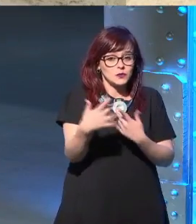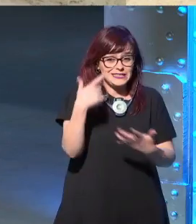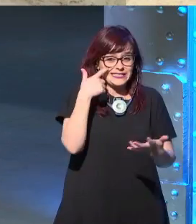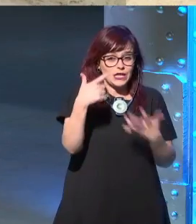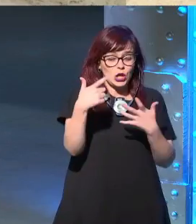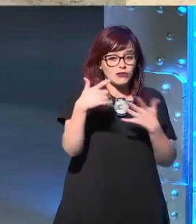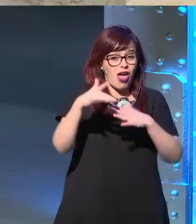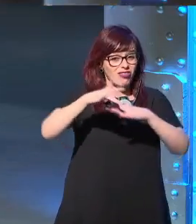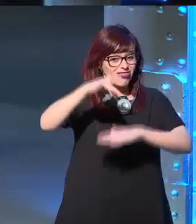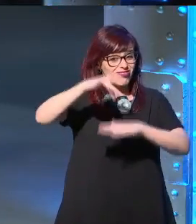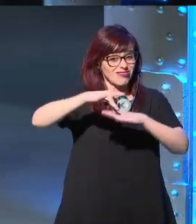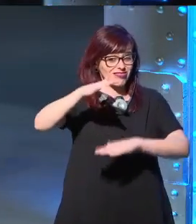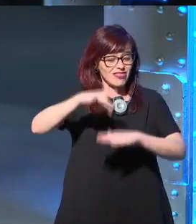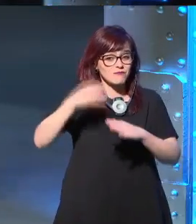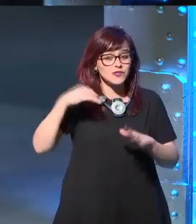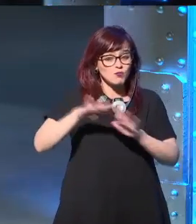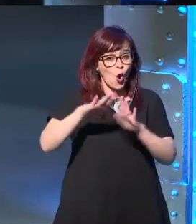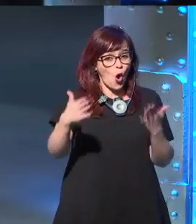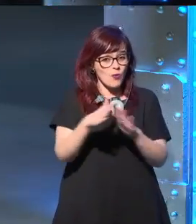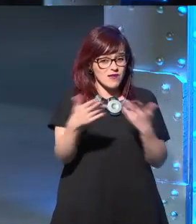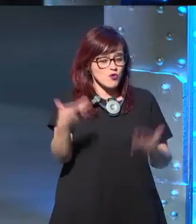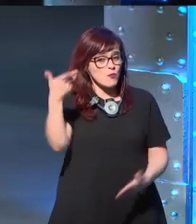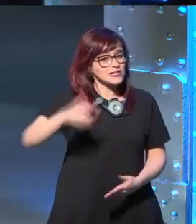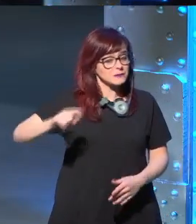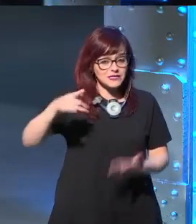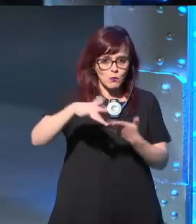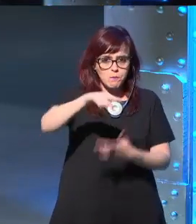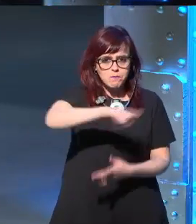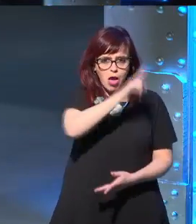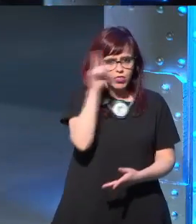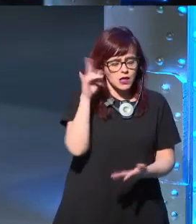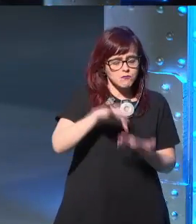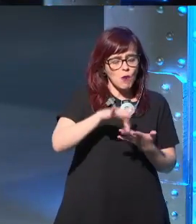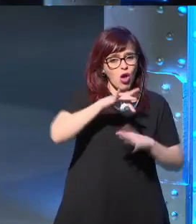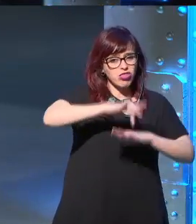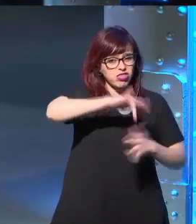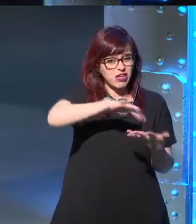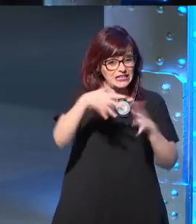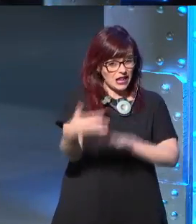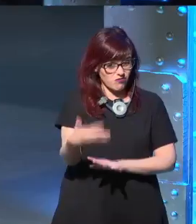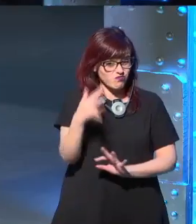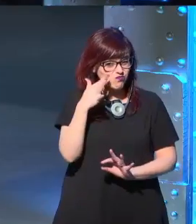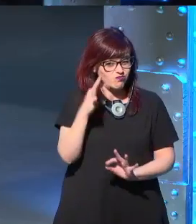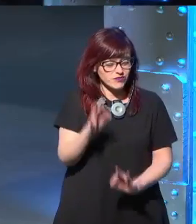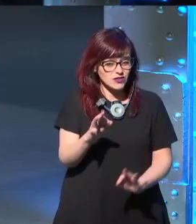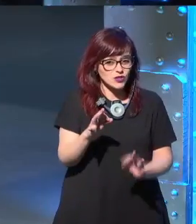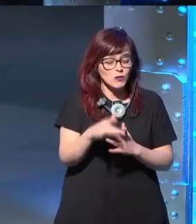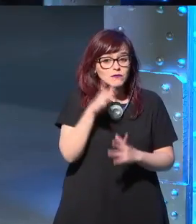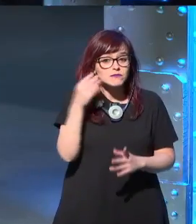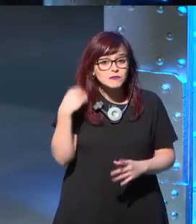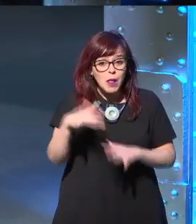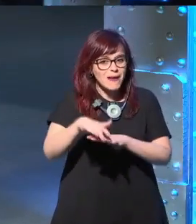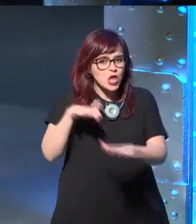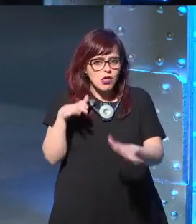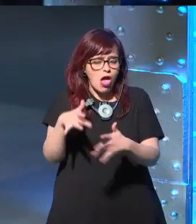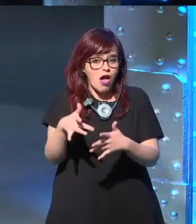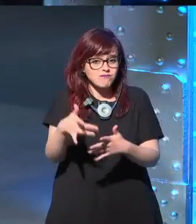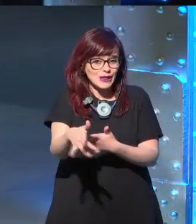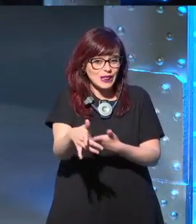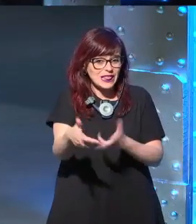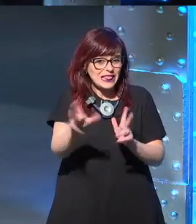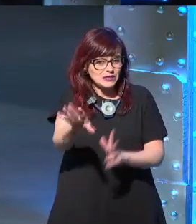of them. As you said, it was so useful to be able to go that most of the notebooks are not available, not digitized. And it meant that